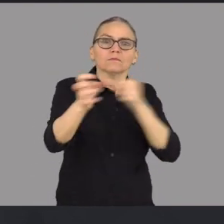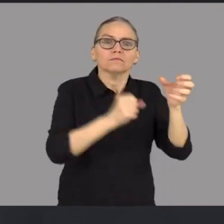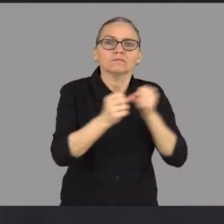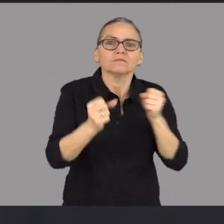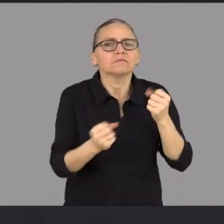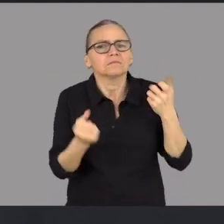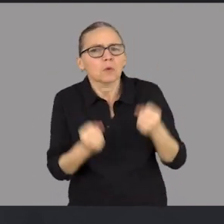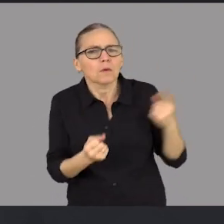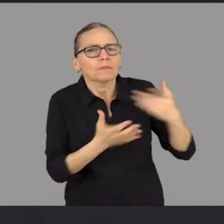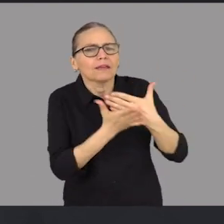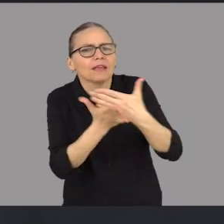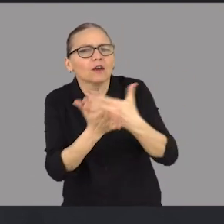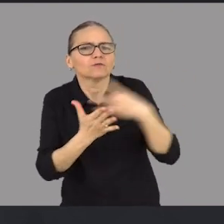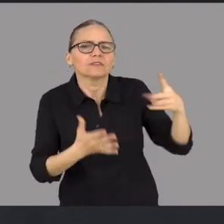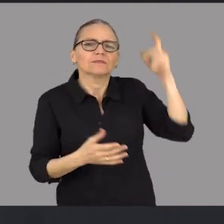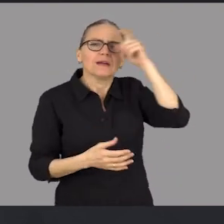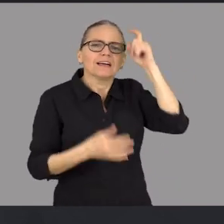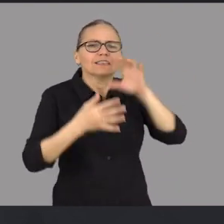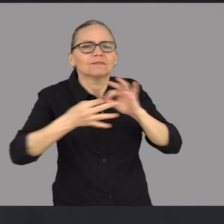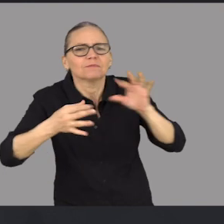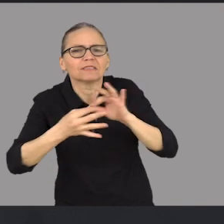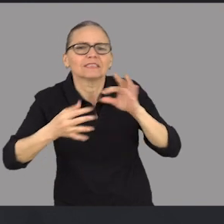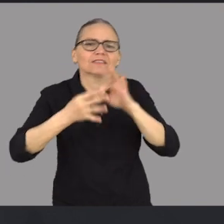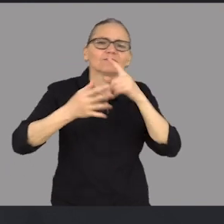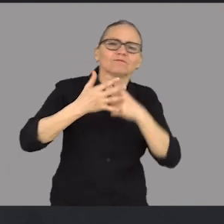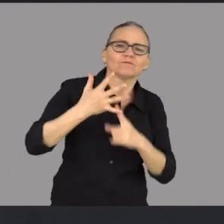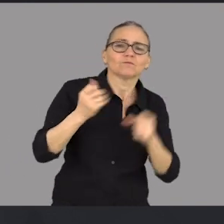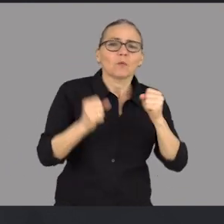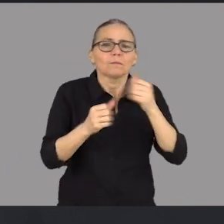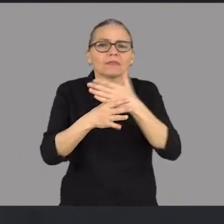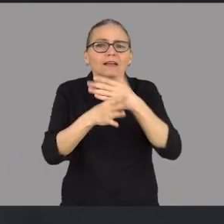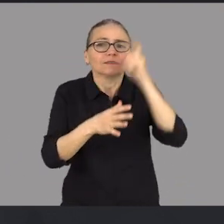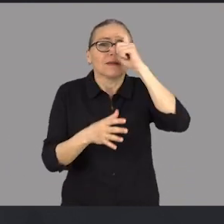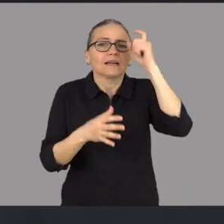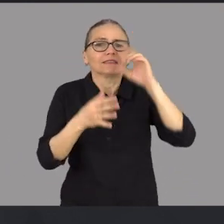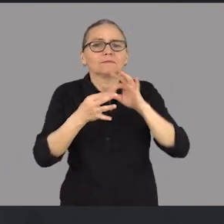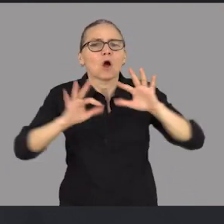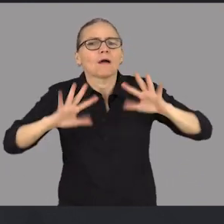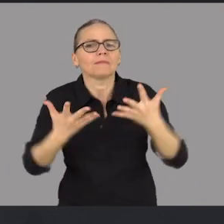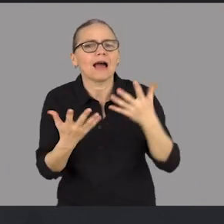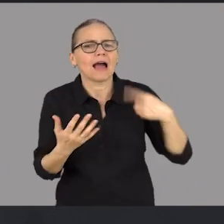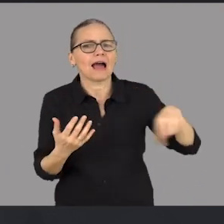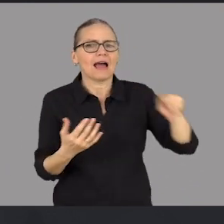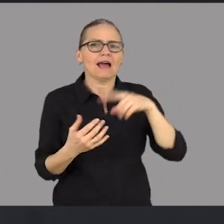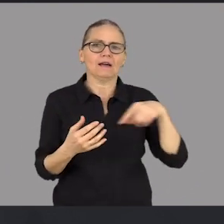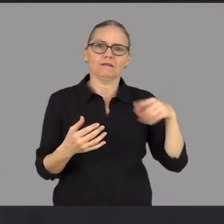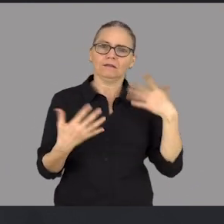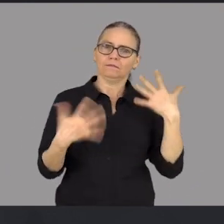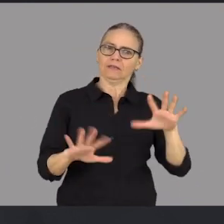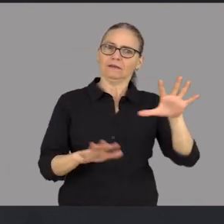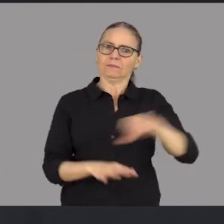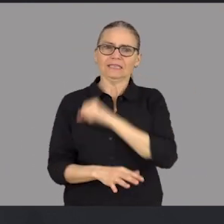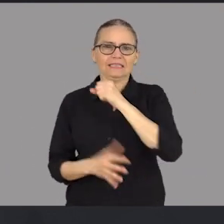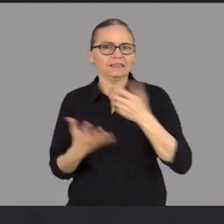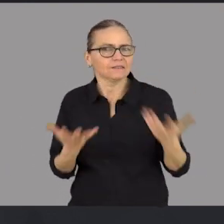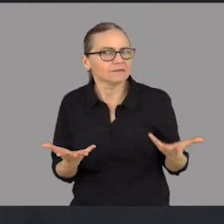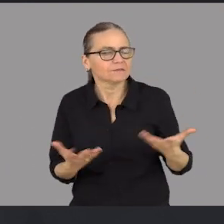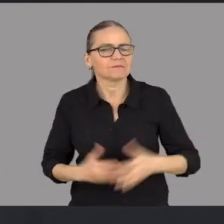And just wondering if you can share any insights on that experience, if you did, how you might have been able to meet that request.